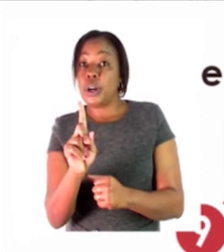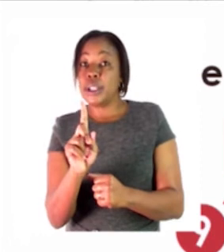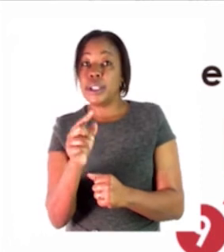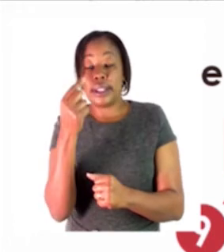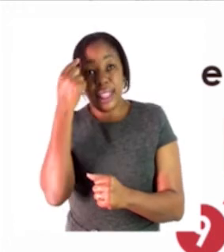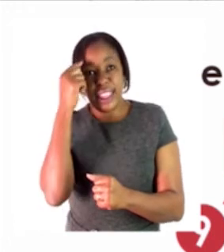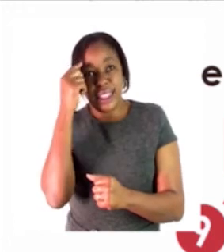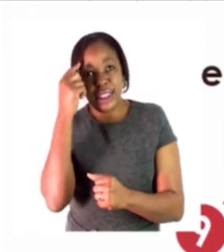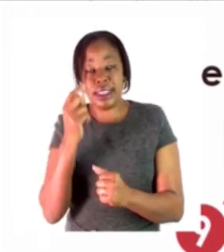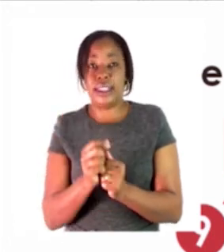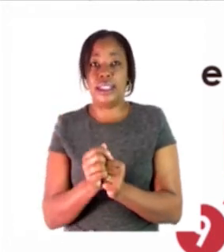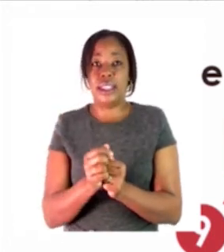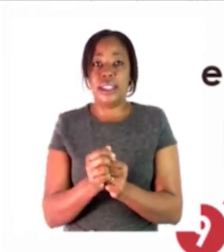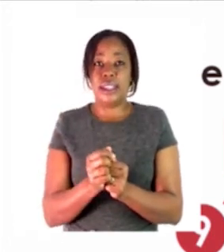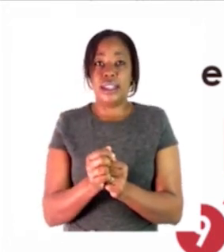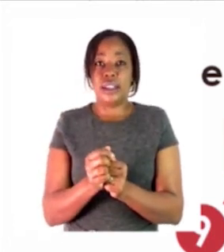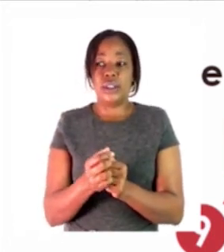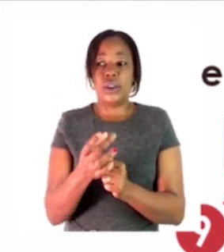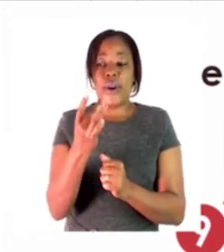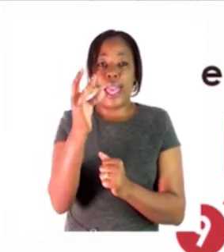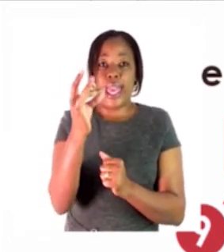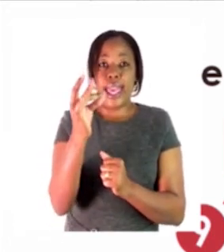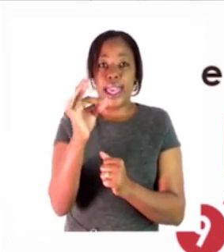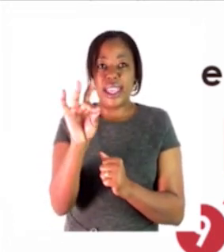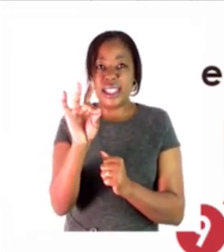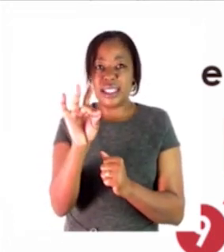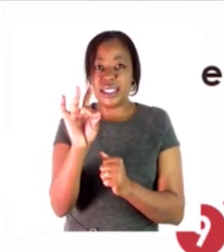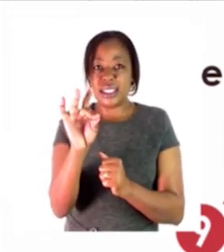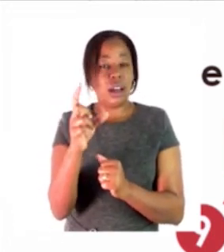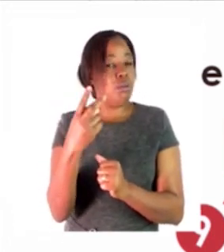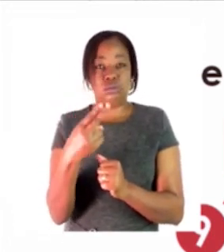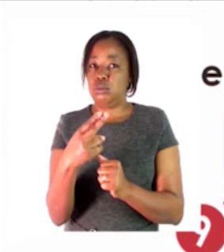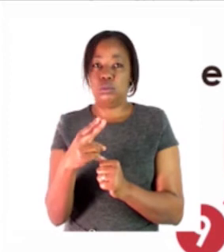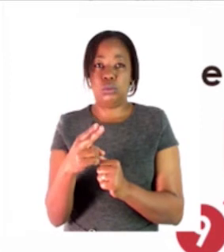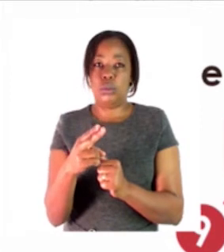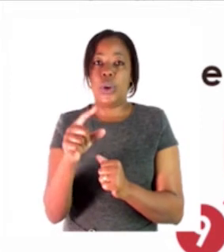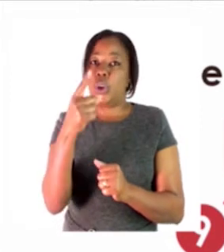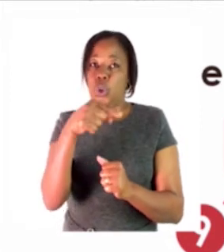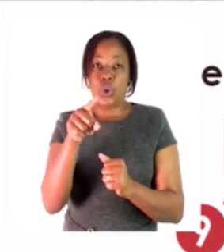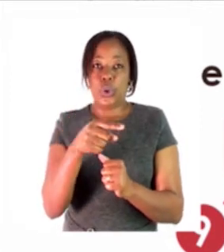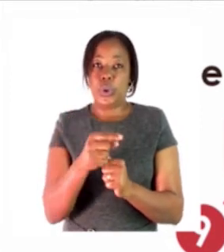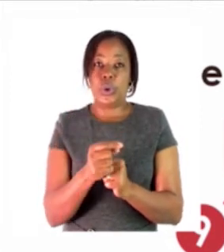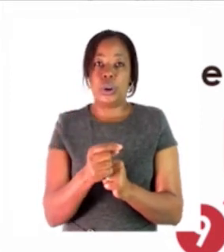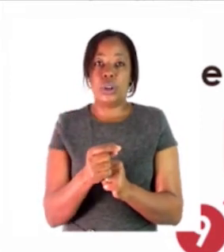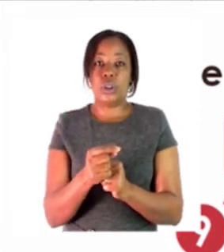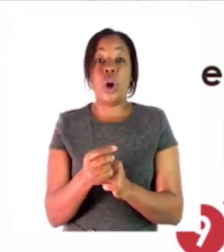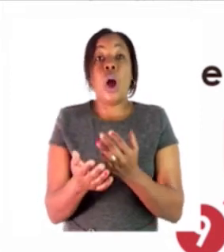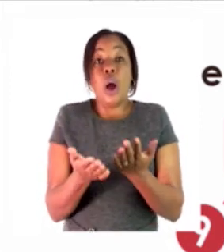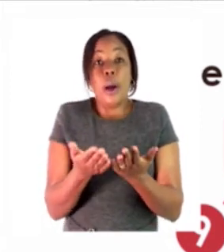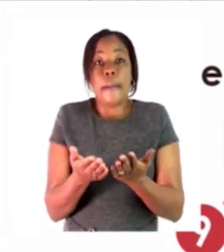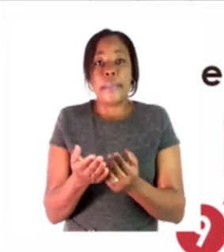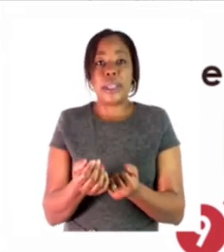you will get a 10, meaning a 8 will be wrong there. So try another number. Let's try 7. If we plus 7 plus